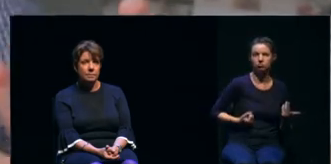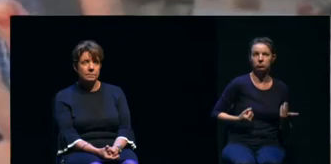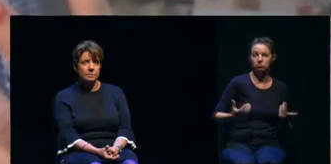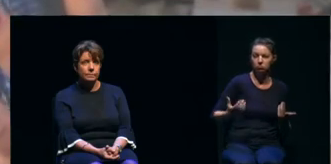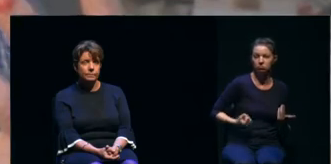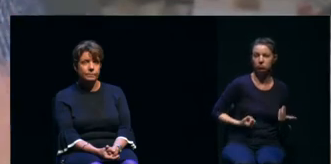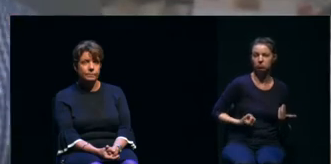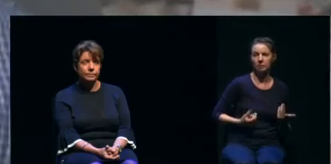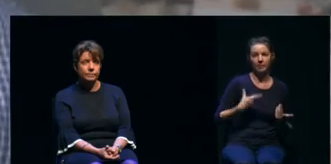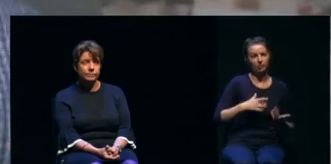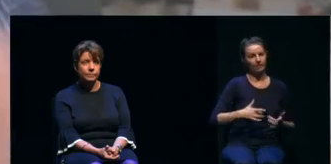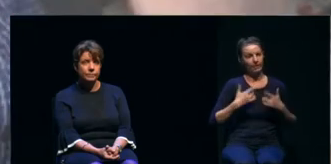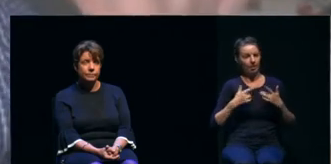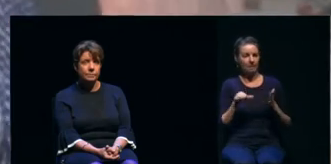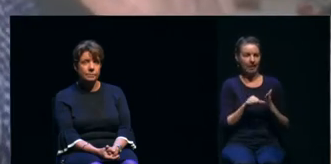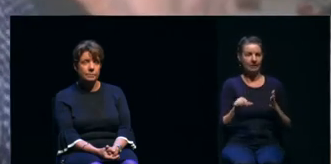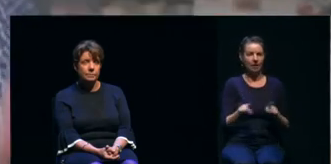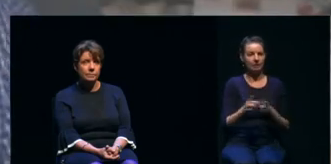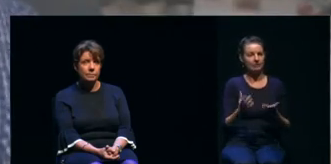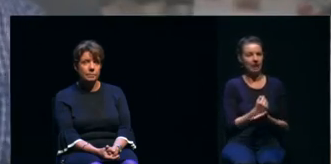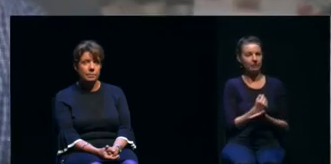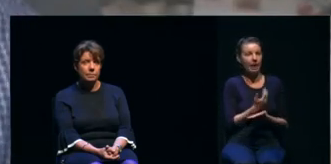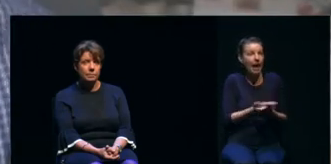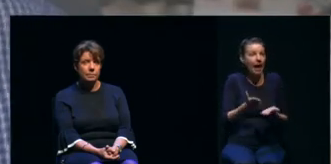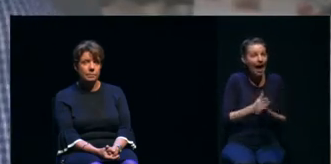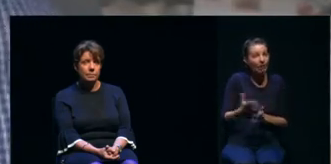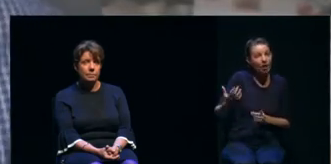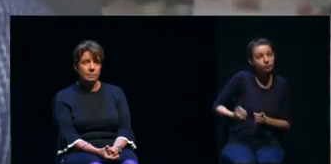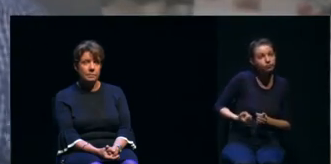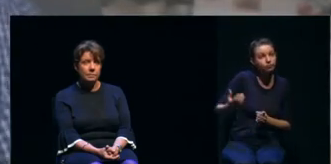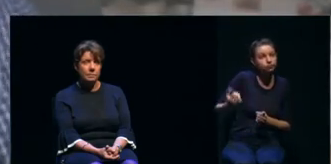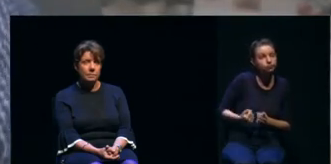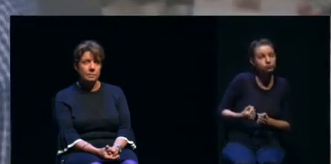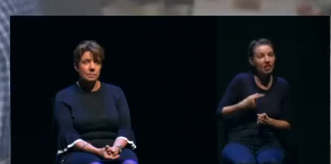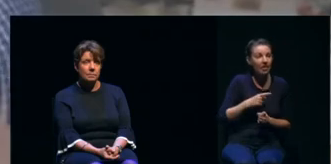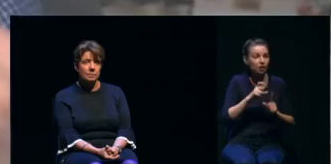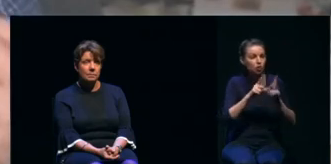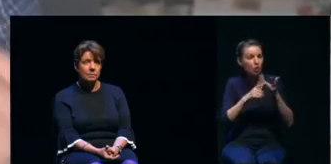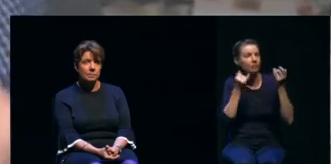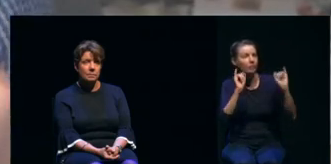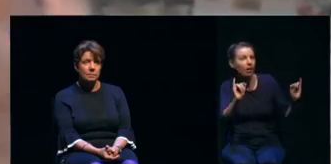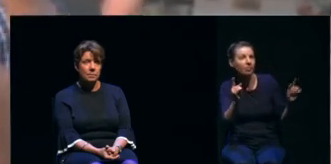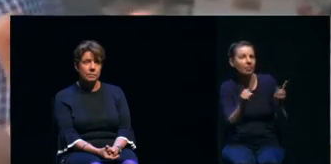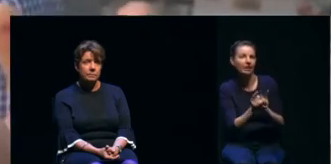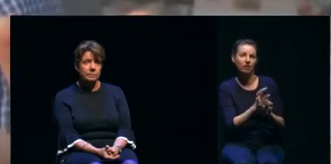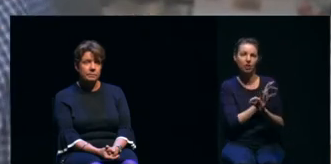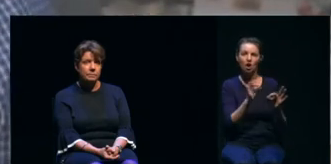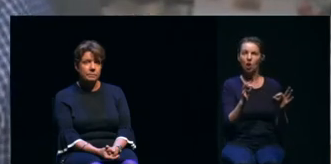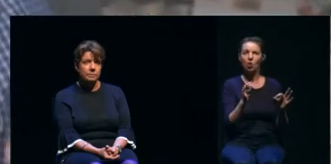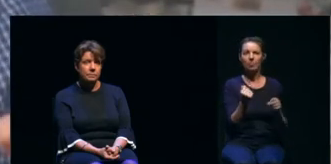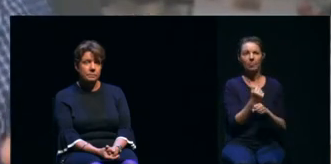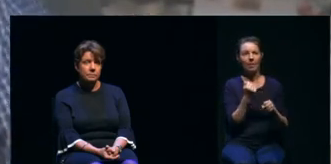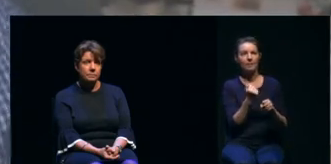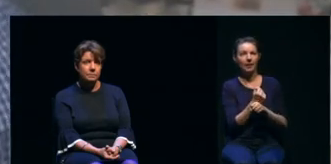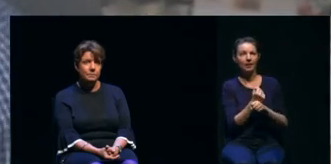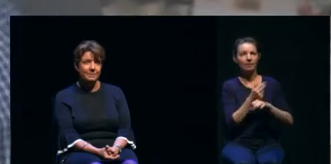And how are they earning their money? They're not earning it by burning down a rainforest, you know, or trafficking children. They're making liberal documentaries